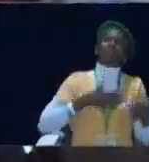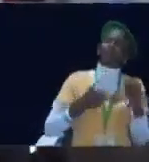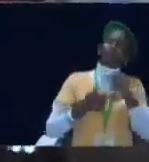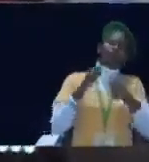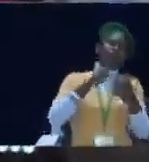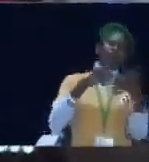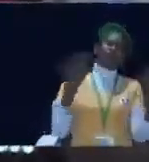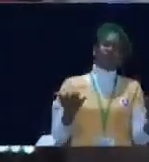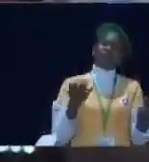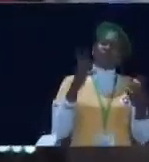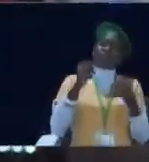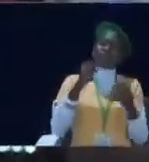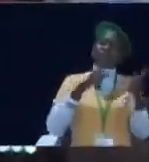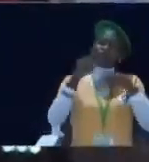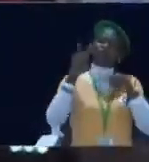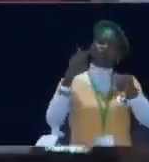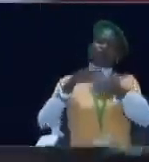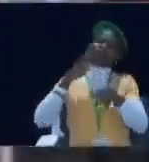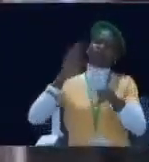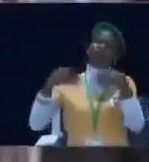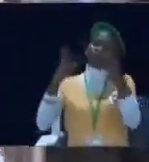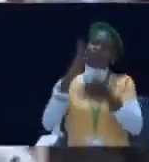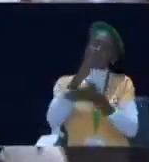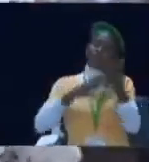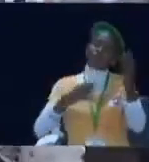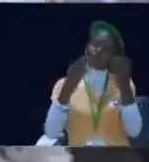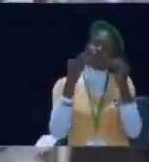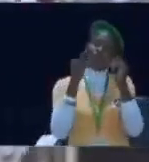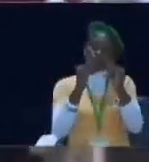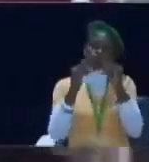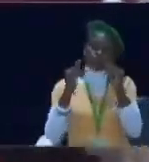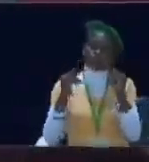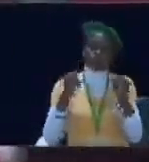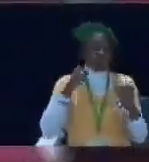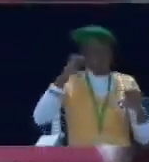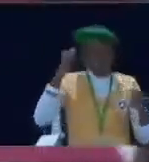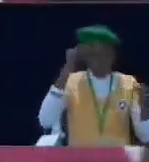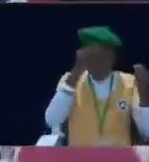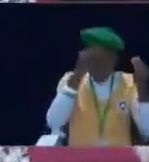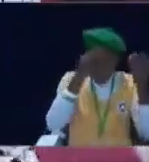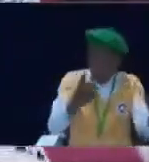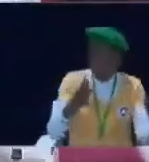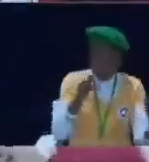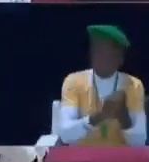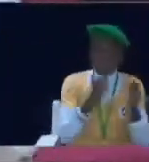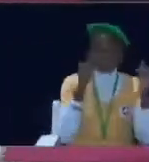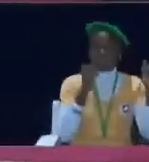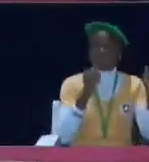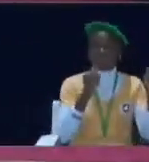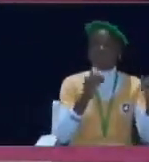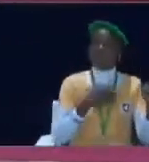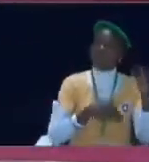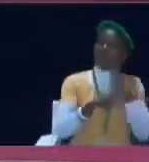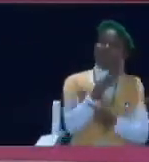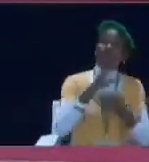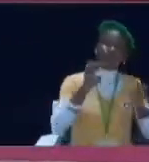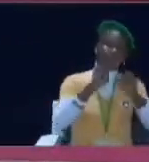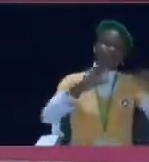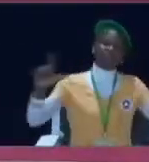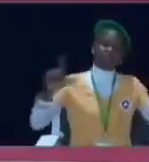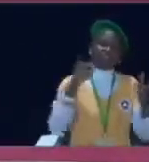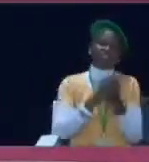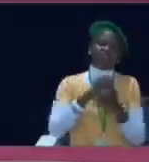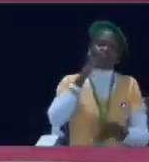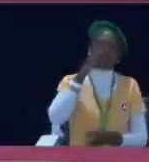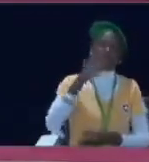predicament. The prophet looked at her and gave her some instructions. She obeyed that instruction and God enlarged that